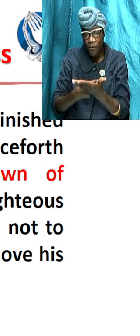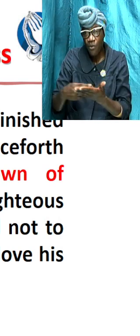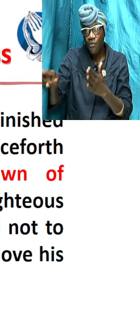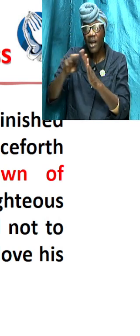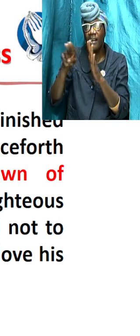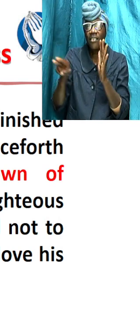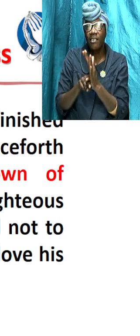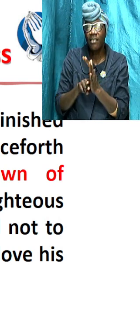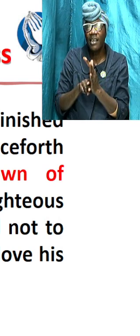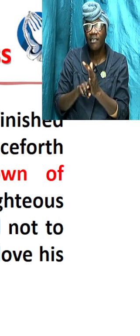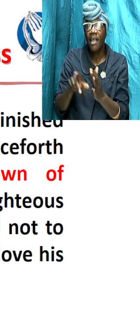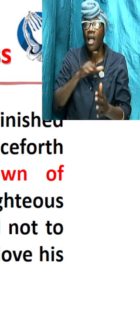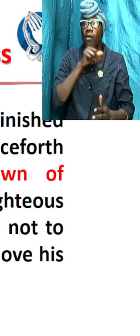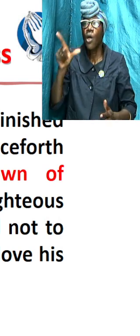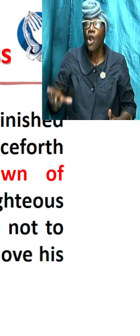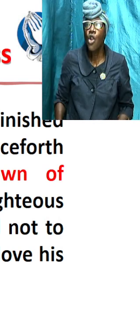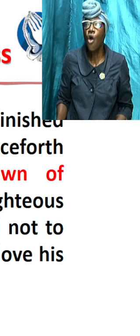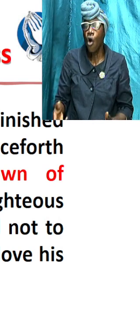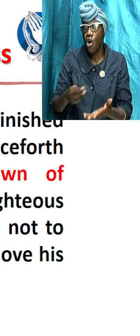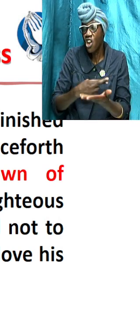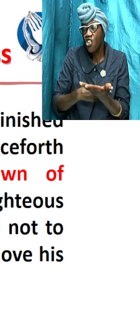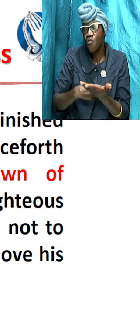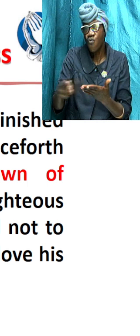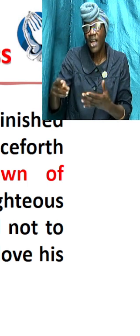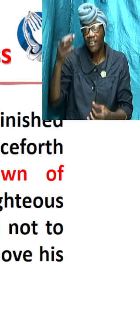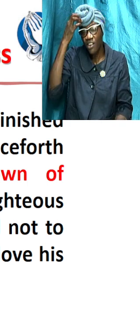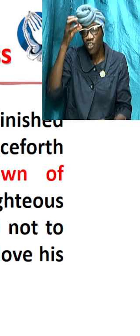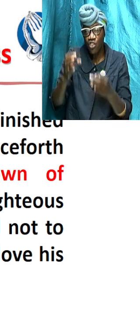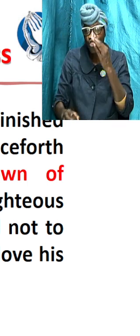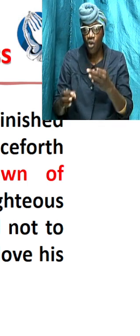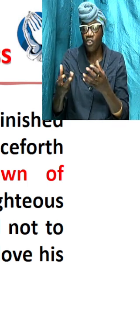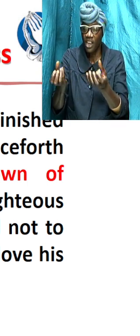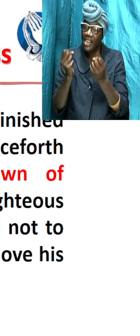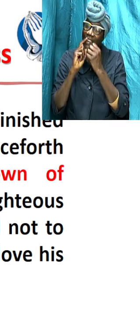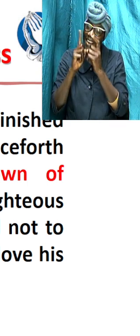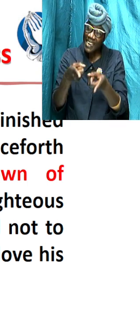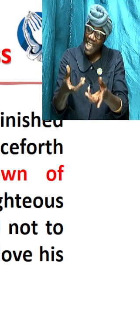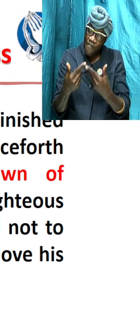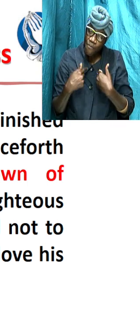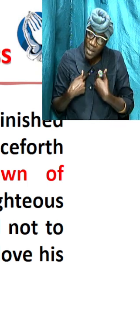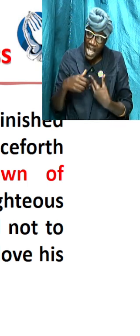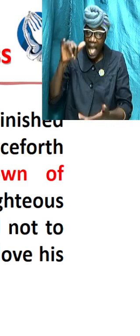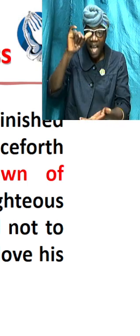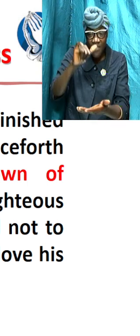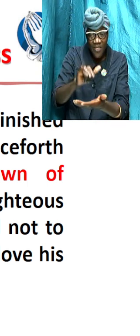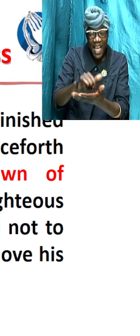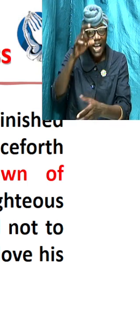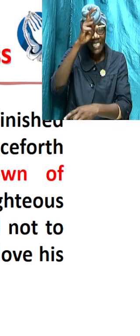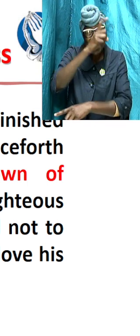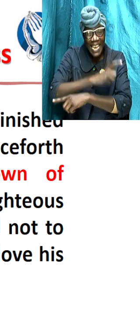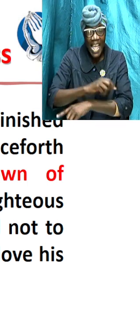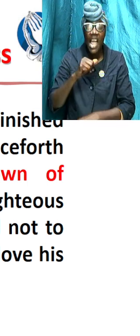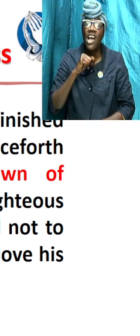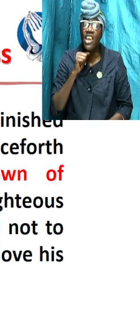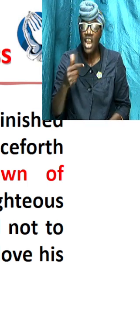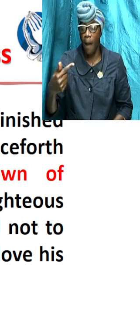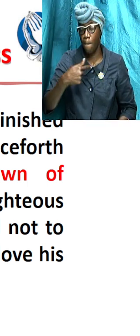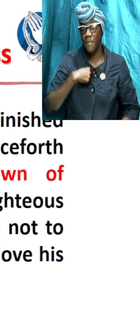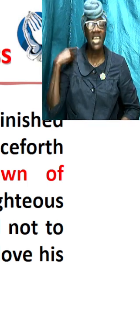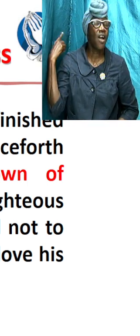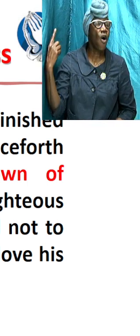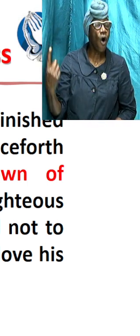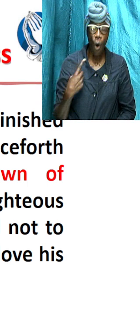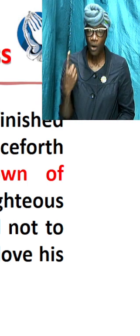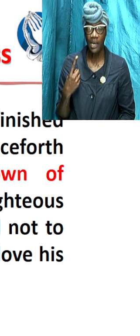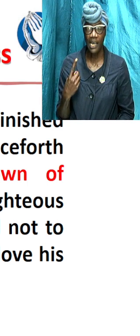God, which the Lord, the righteous judge, shall give me at that day, and not to me only.